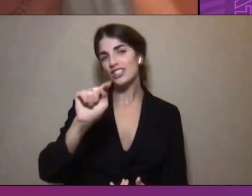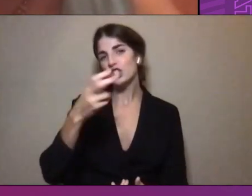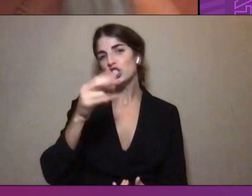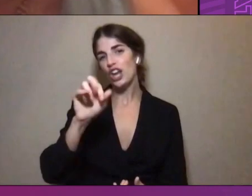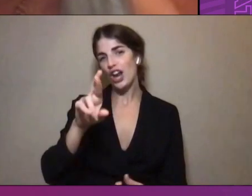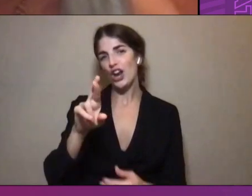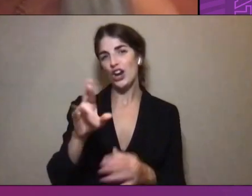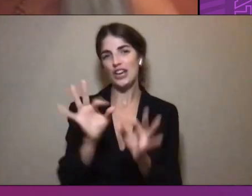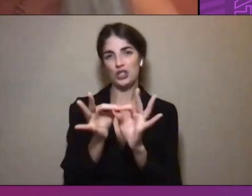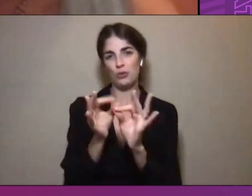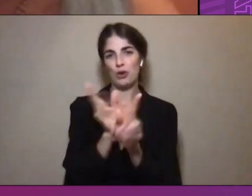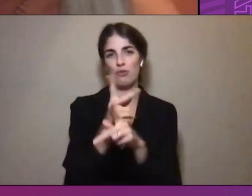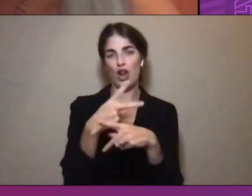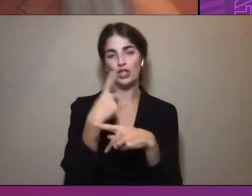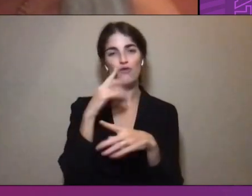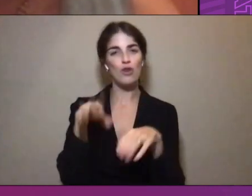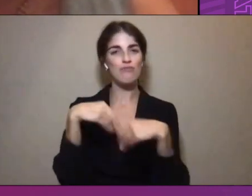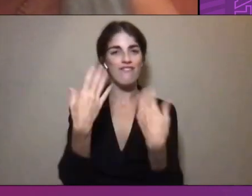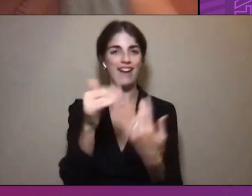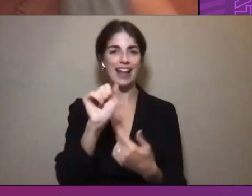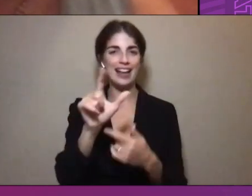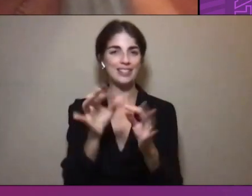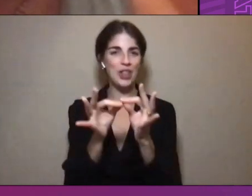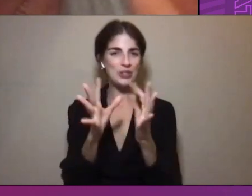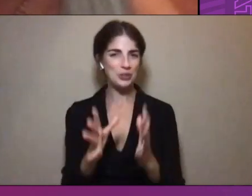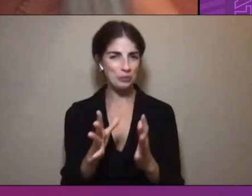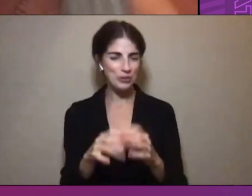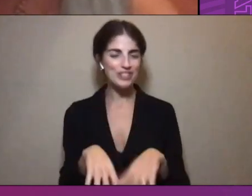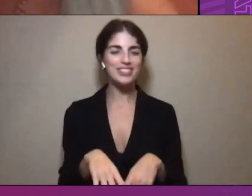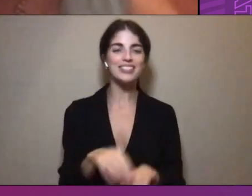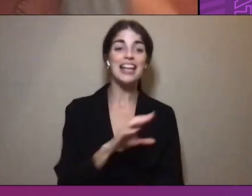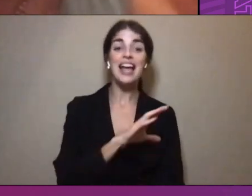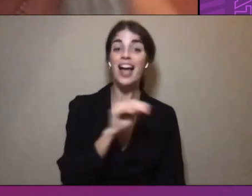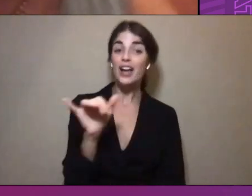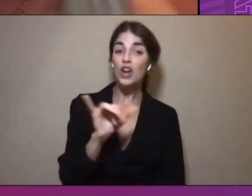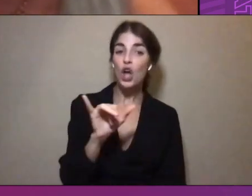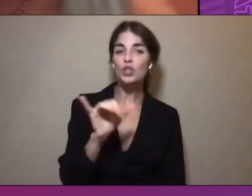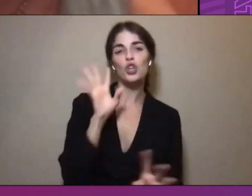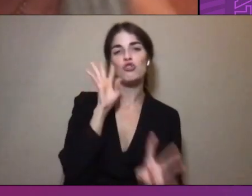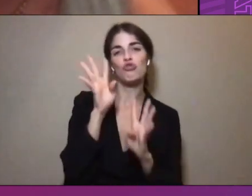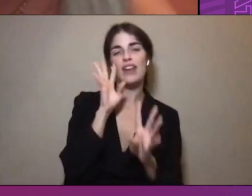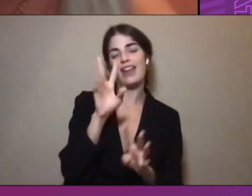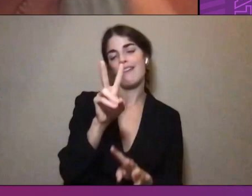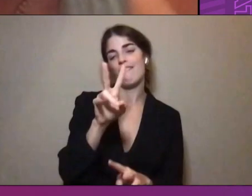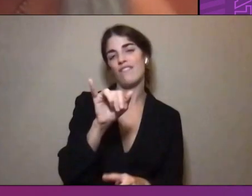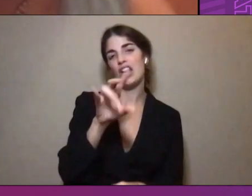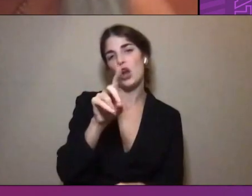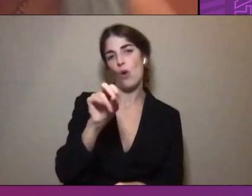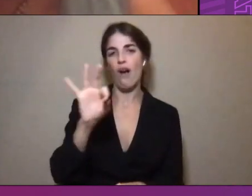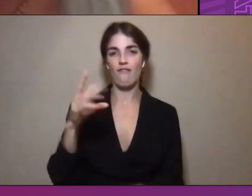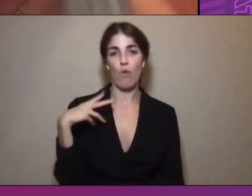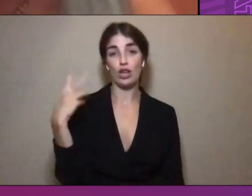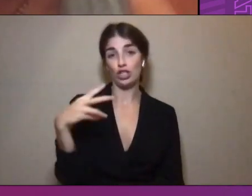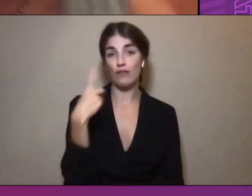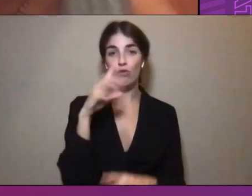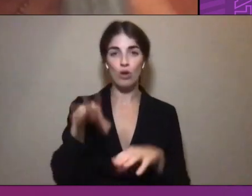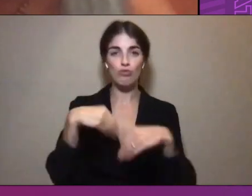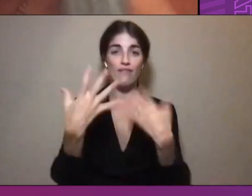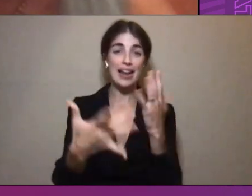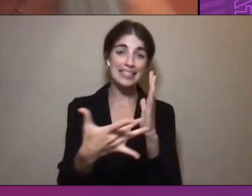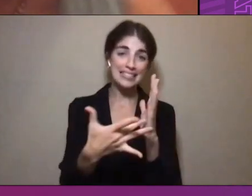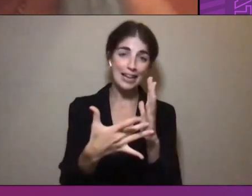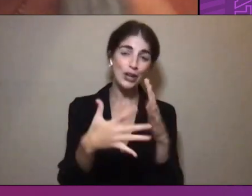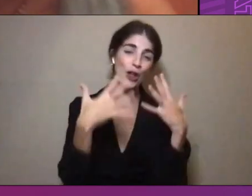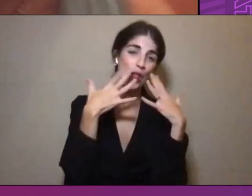providing American Sign Language interpretation, and Creative Video of Washington for providing technical audio